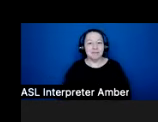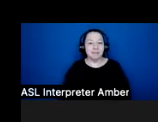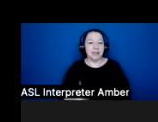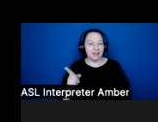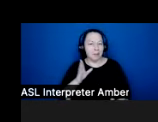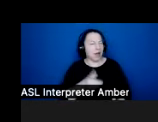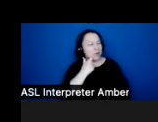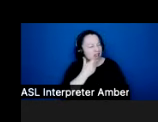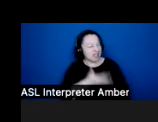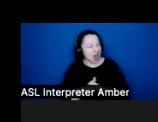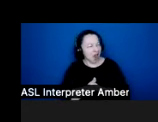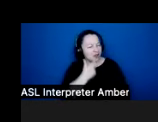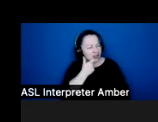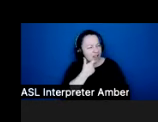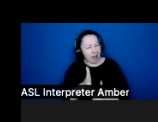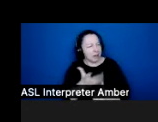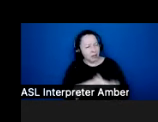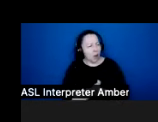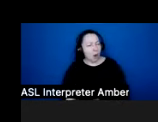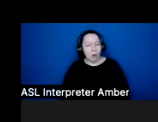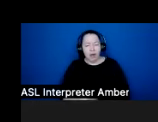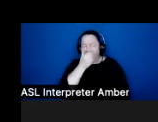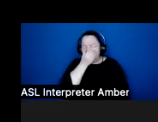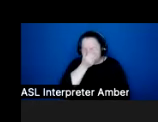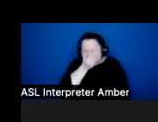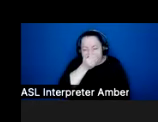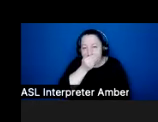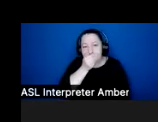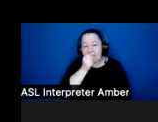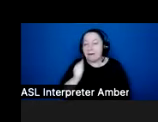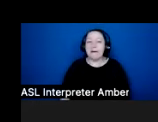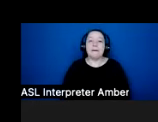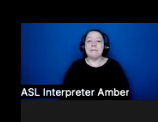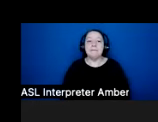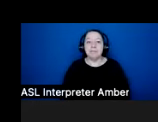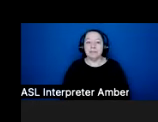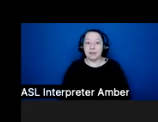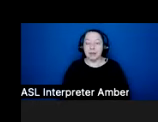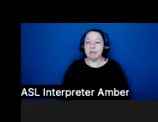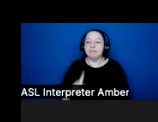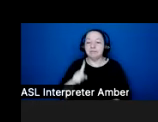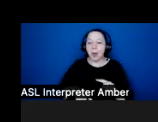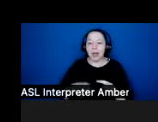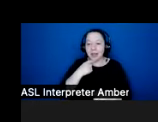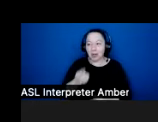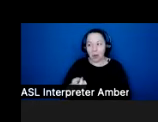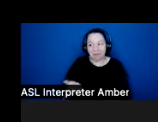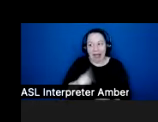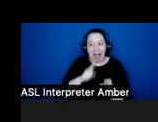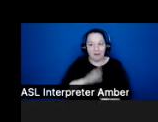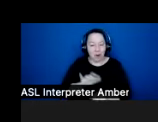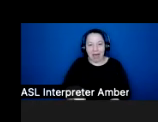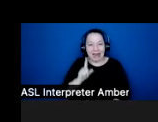like, I was just there 5 minutes earlier. So I just stuck to, I cannot confirm or deny, right?